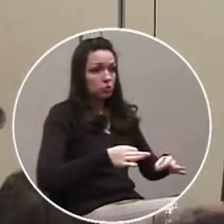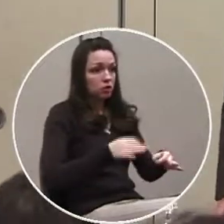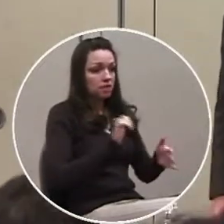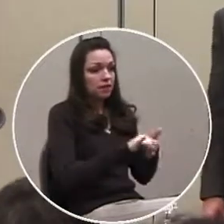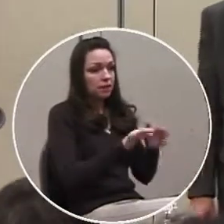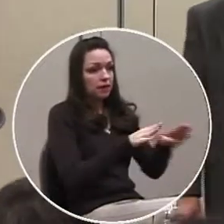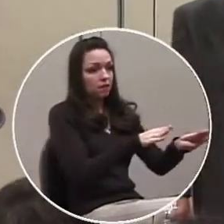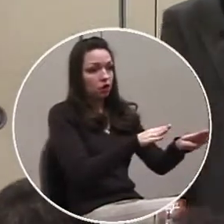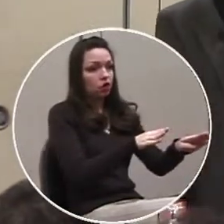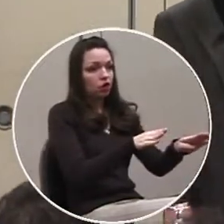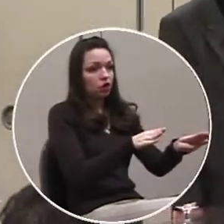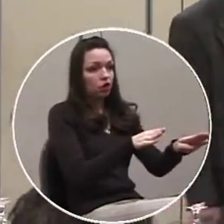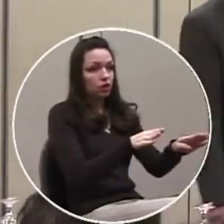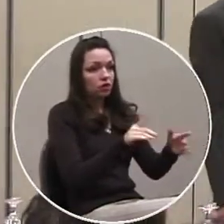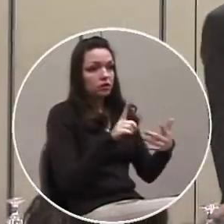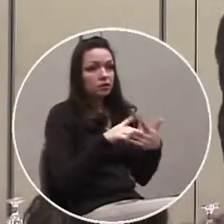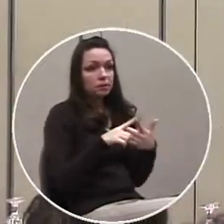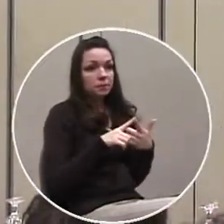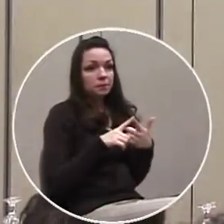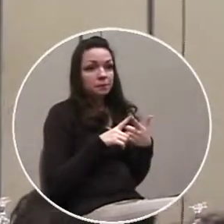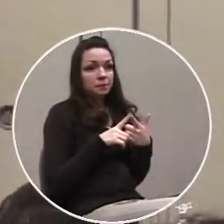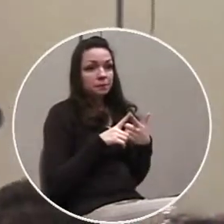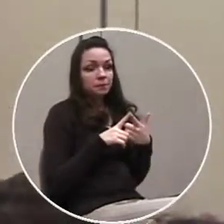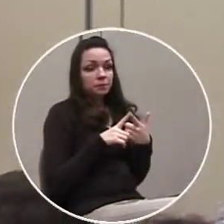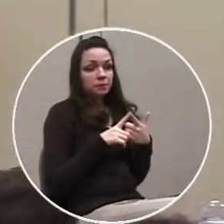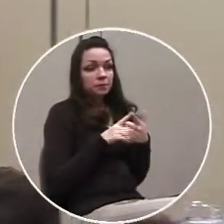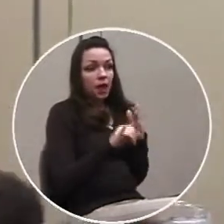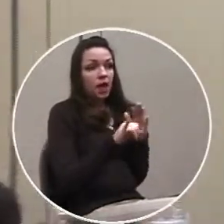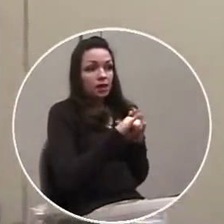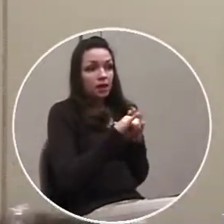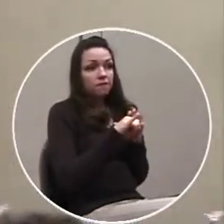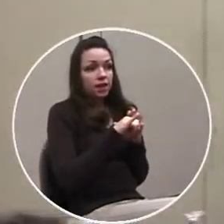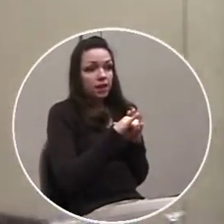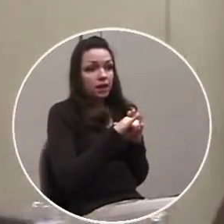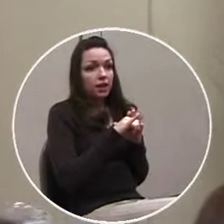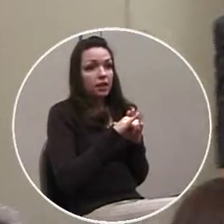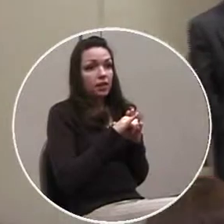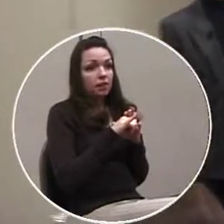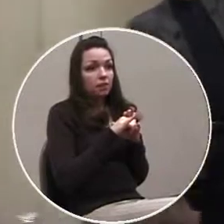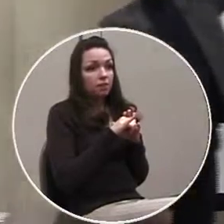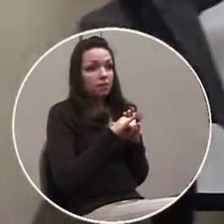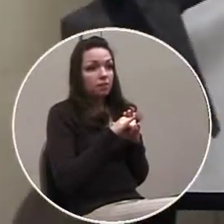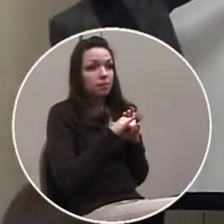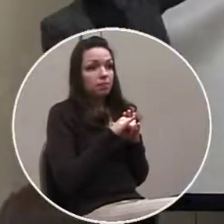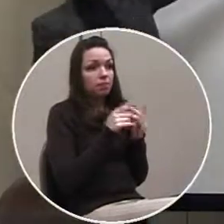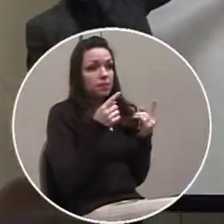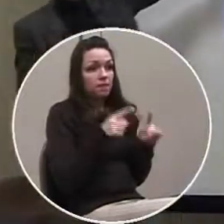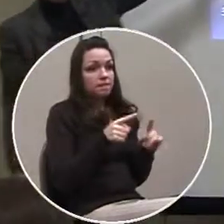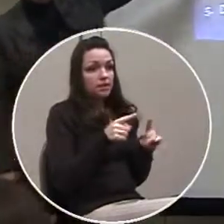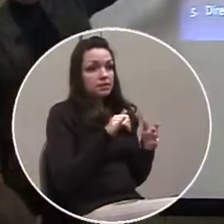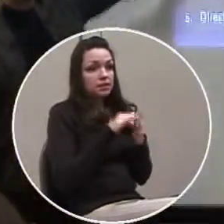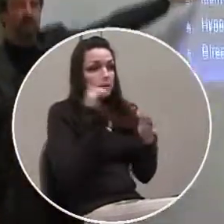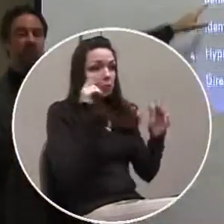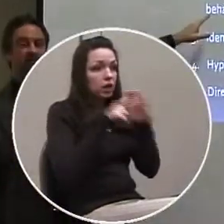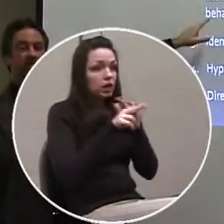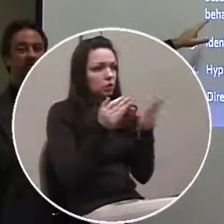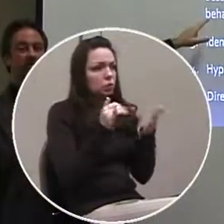behavior. Number 2, the identifying of the events that reliably predict. What's that called?